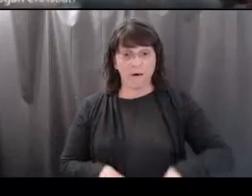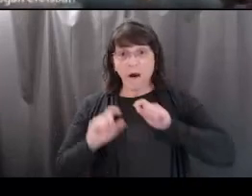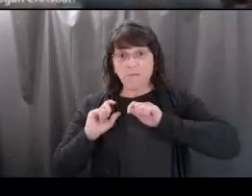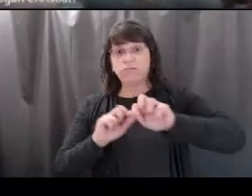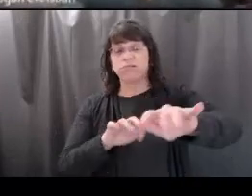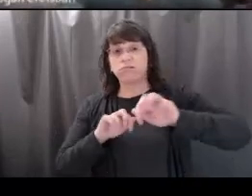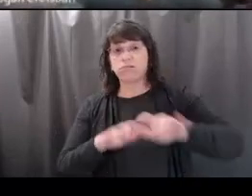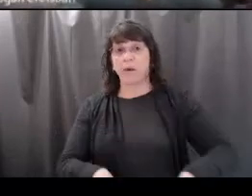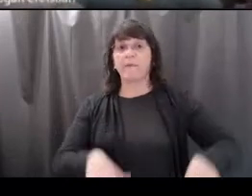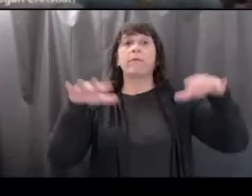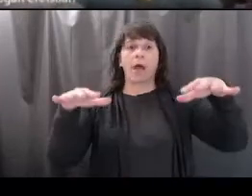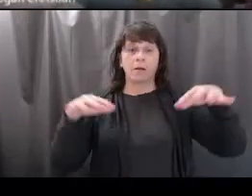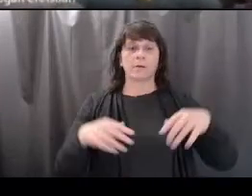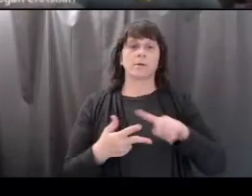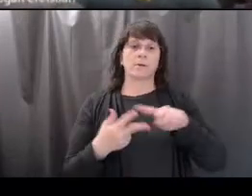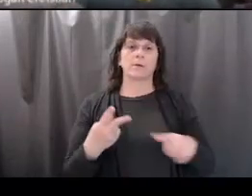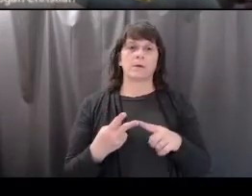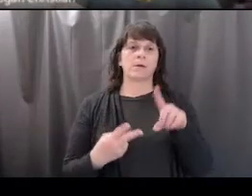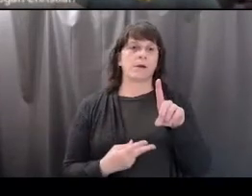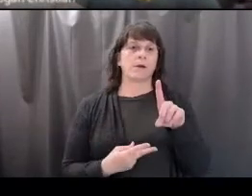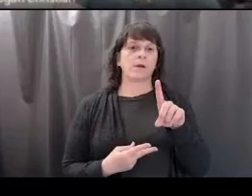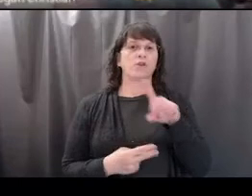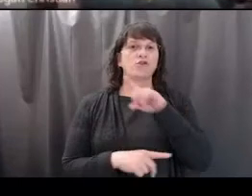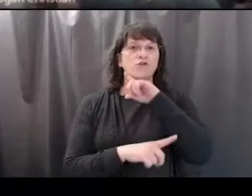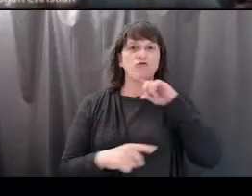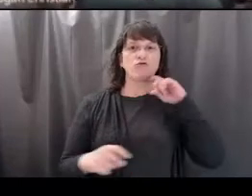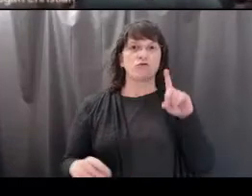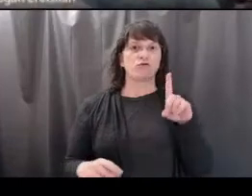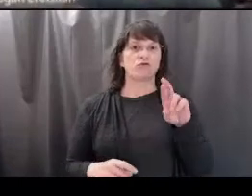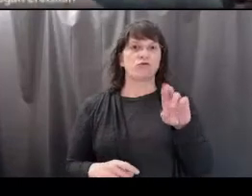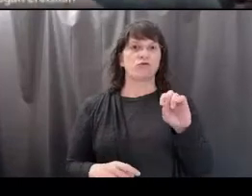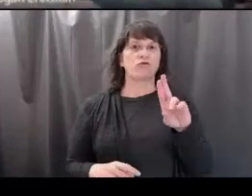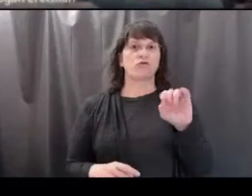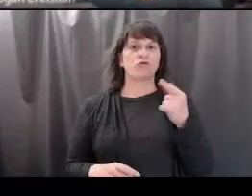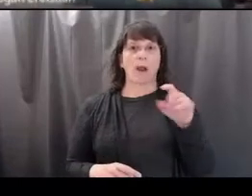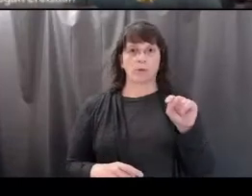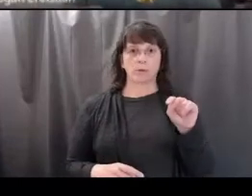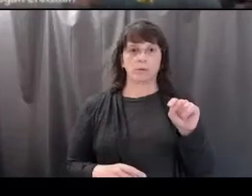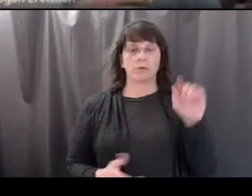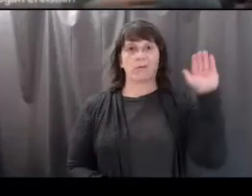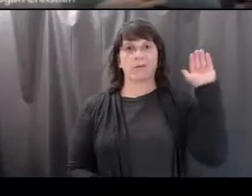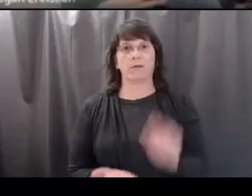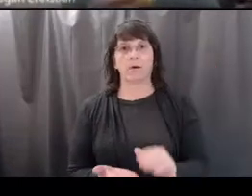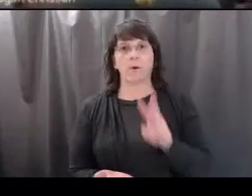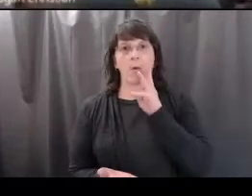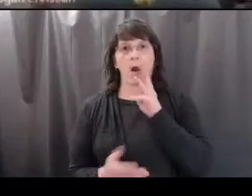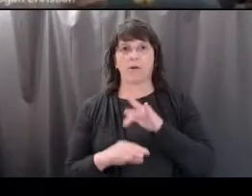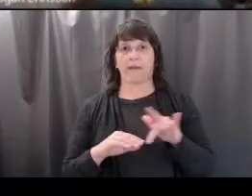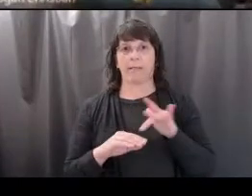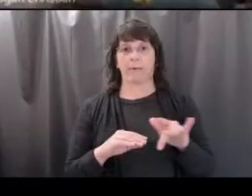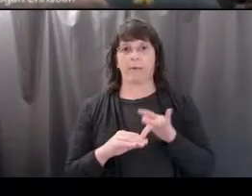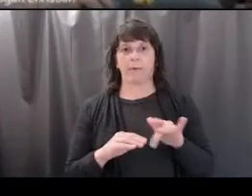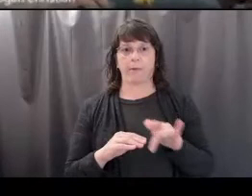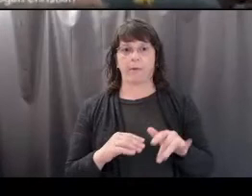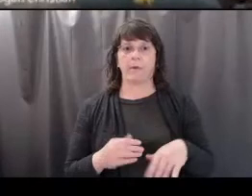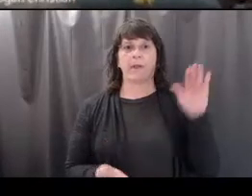And the other extreme is drought, when there's significantly less water available in rivers or